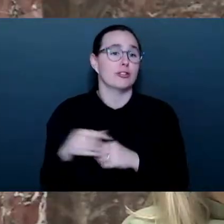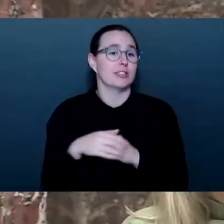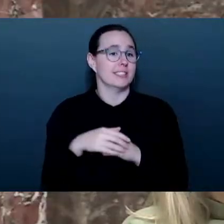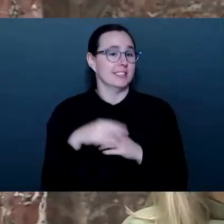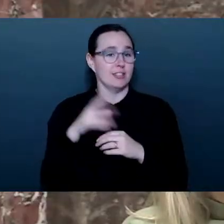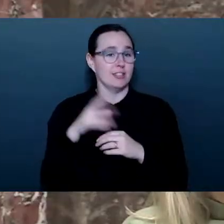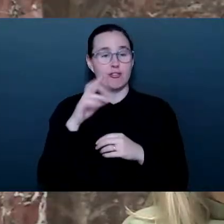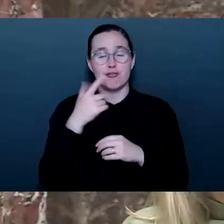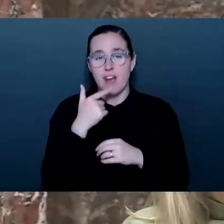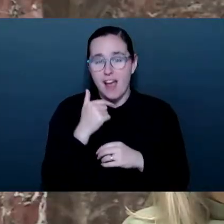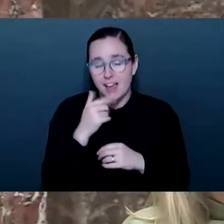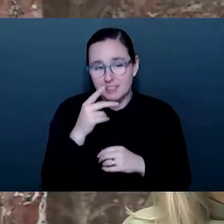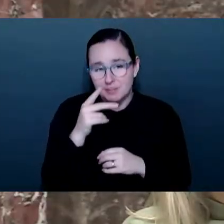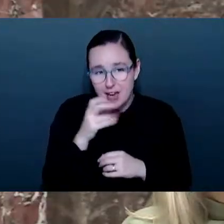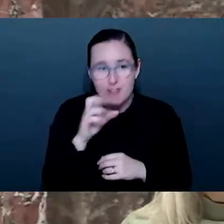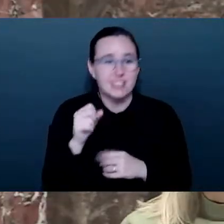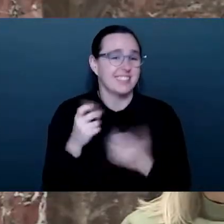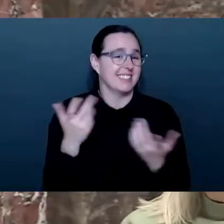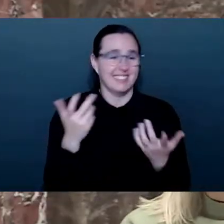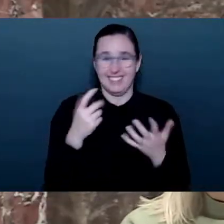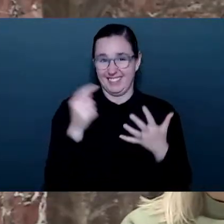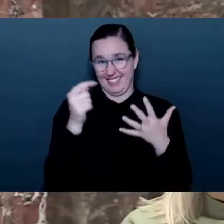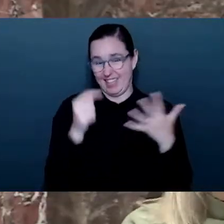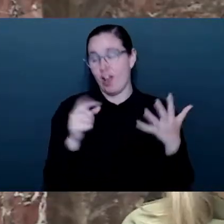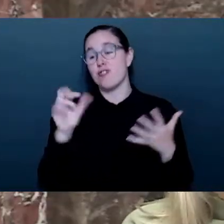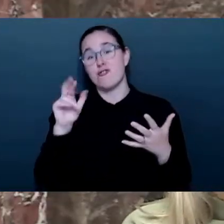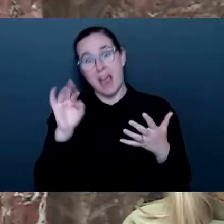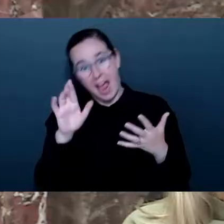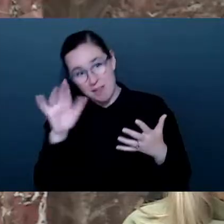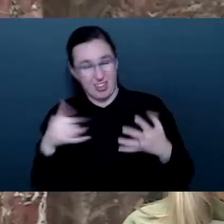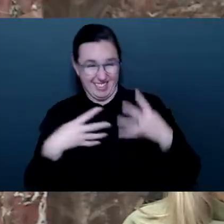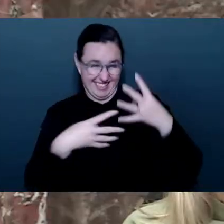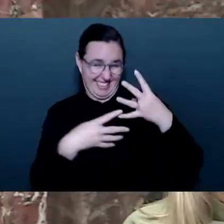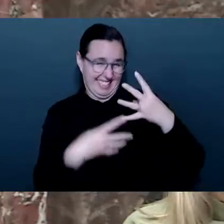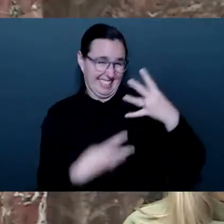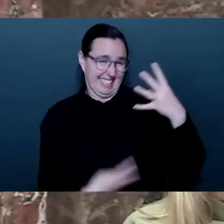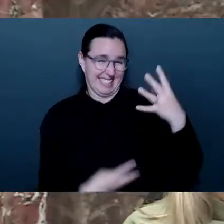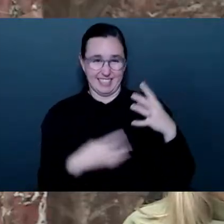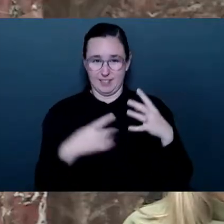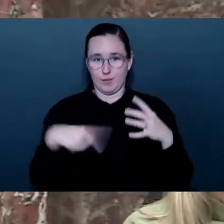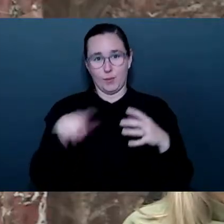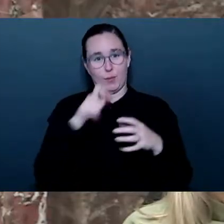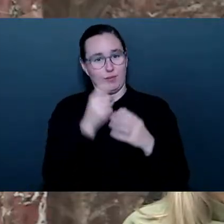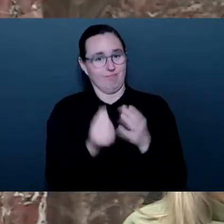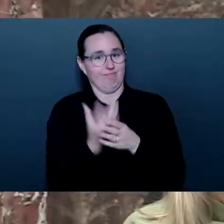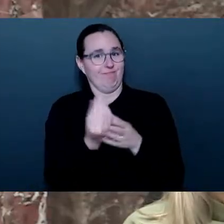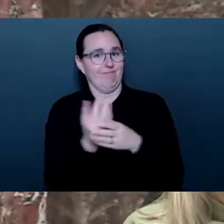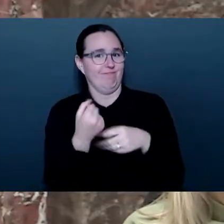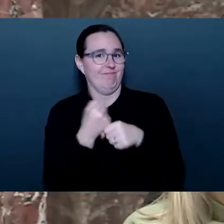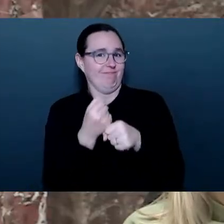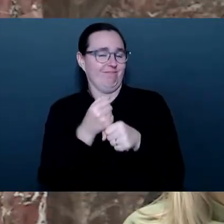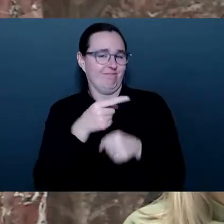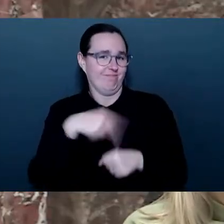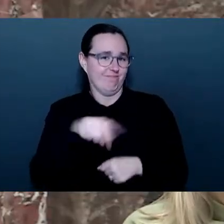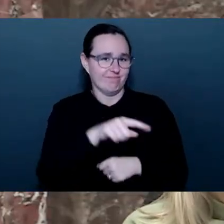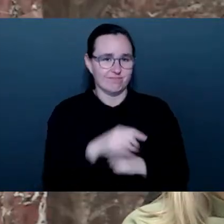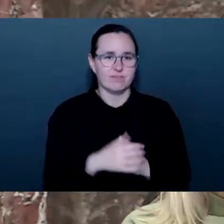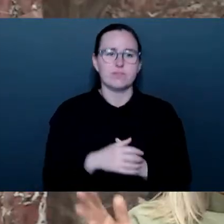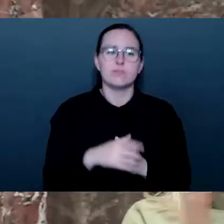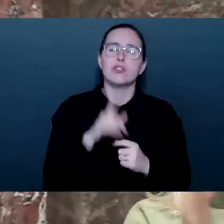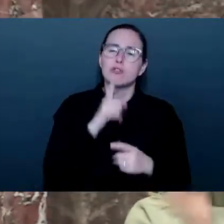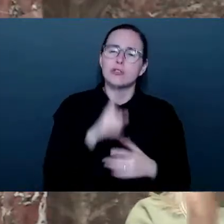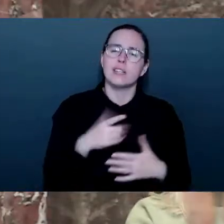growers. Thanks to everybody who made such great efforts to get over here, and again, great appreciation to the BC Agriculture Council for organizing it.